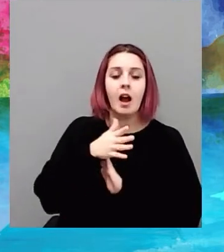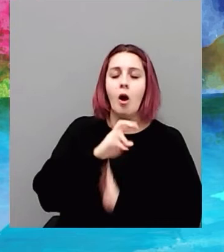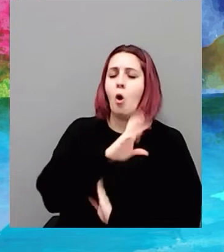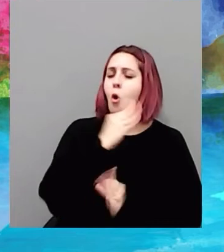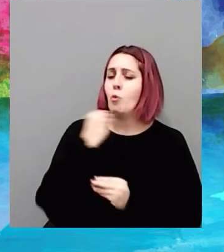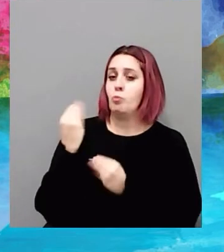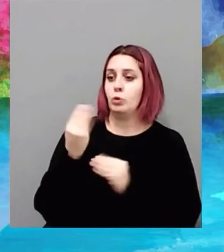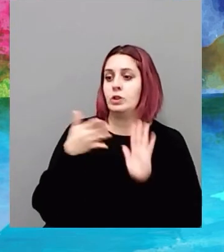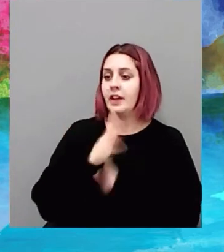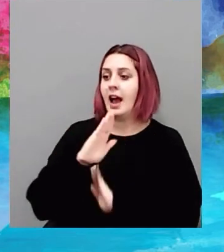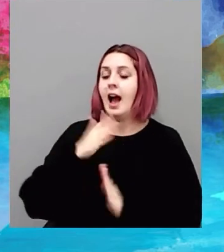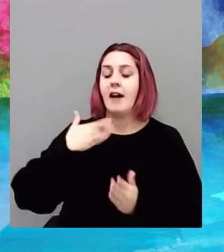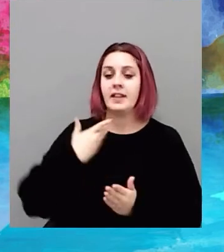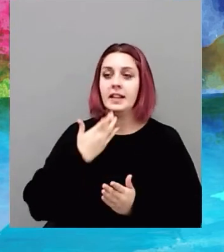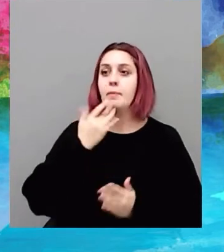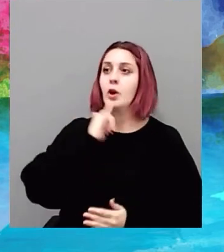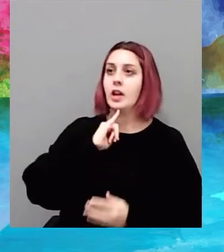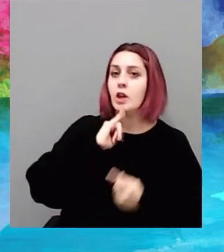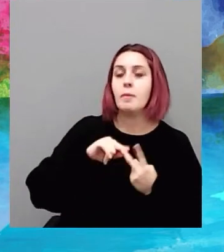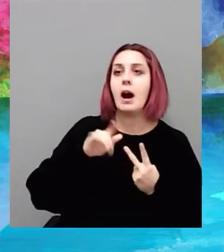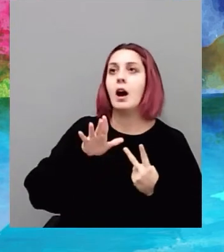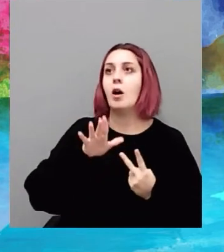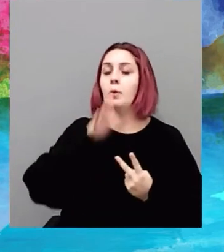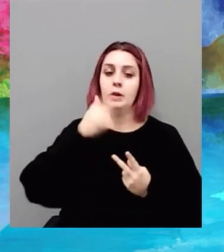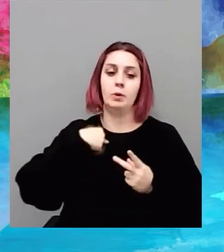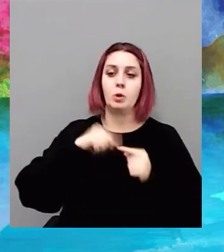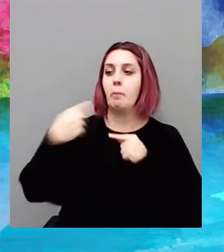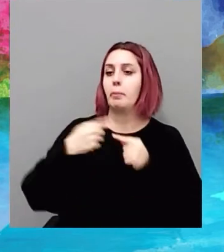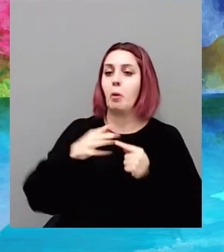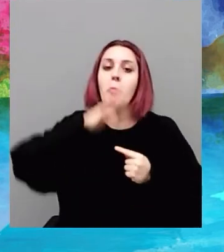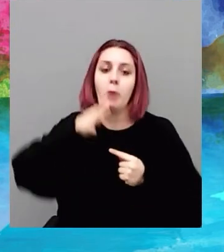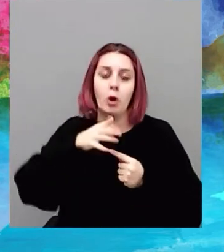affect the way we move within a city, language,